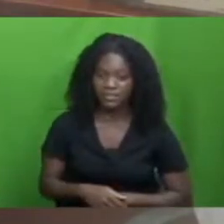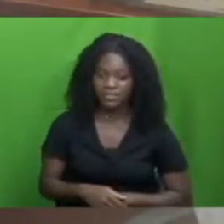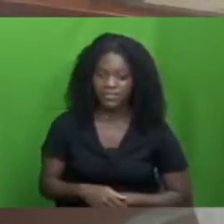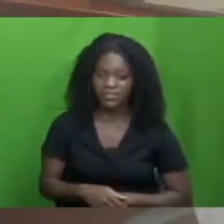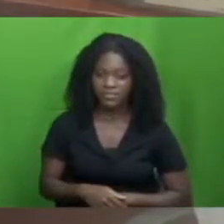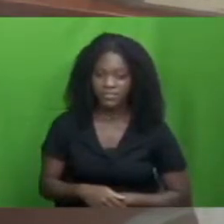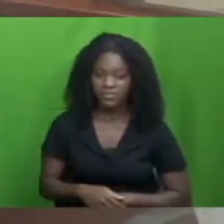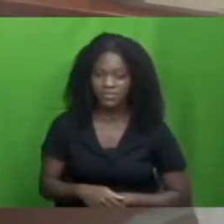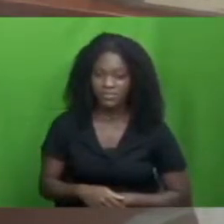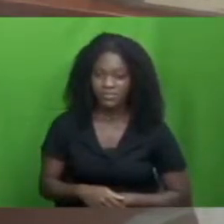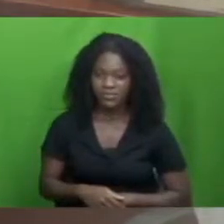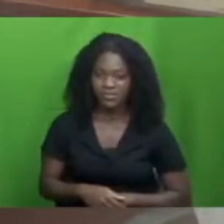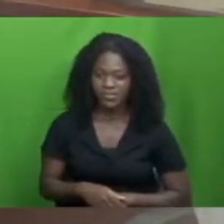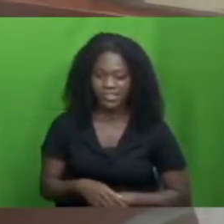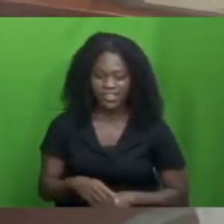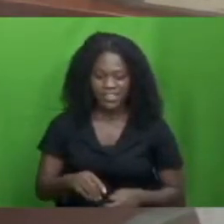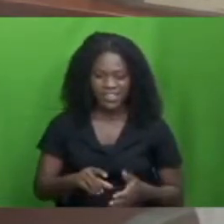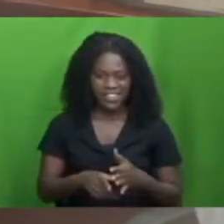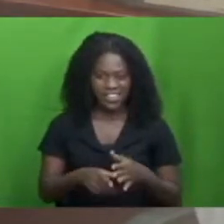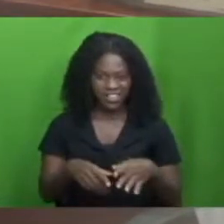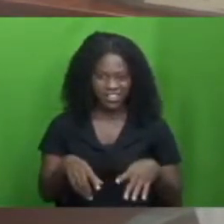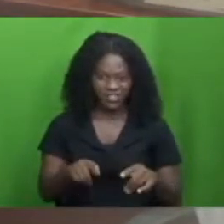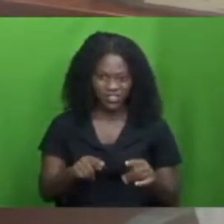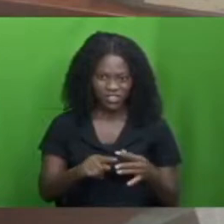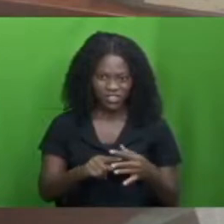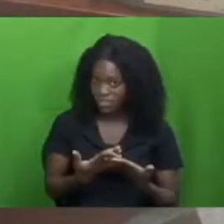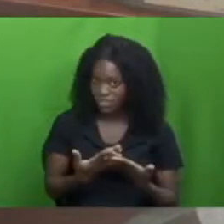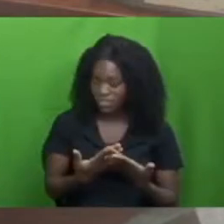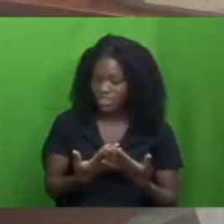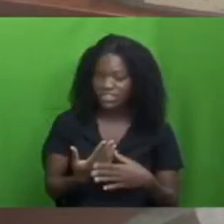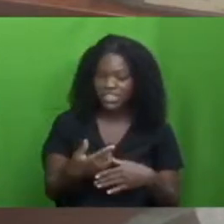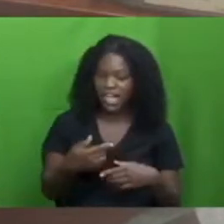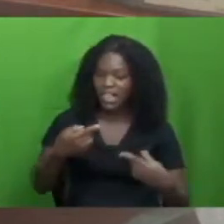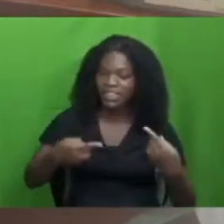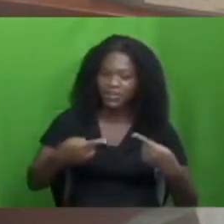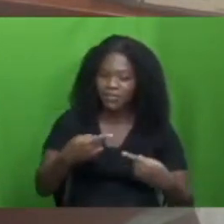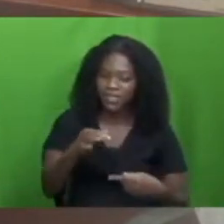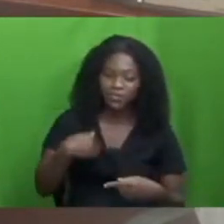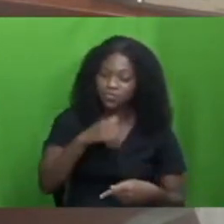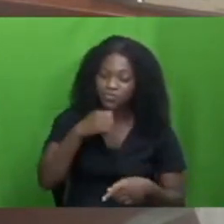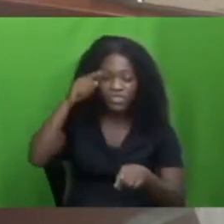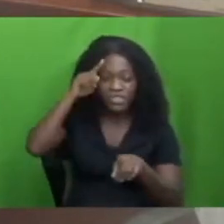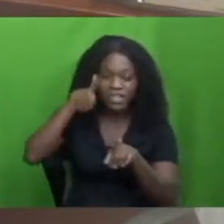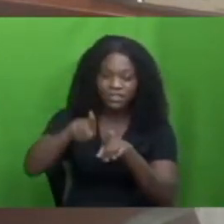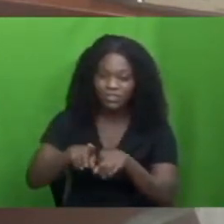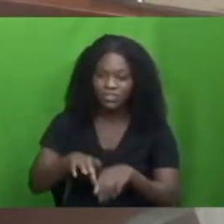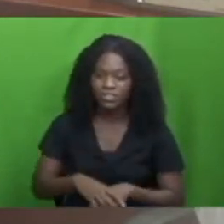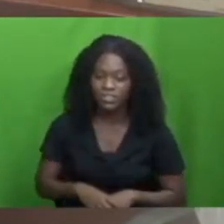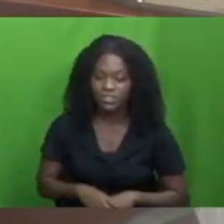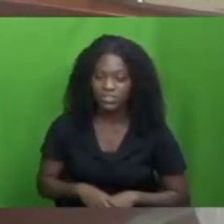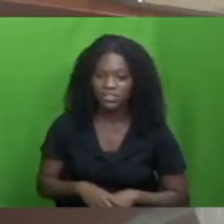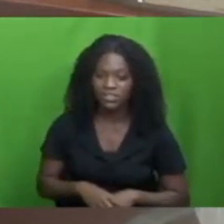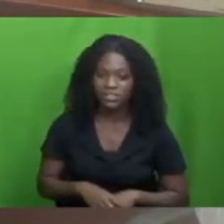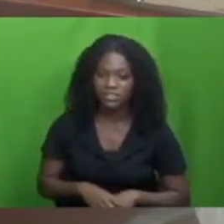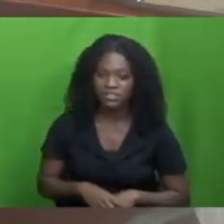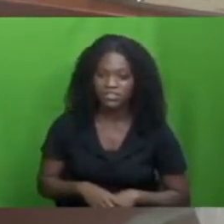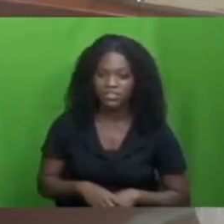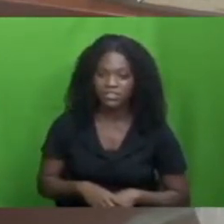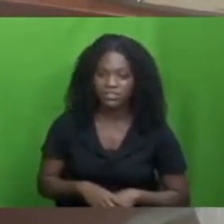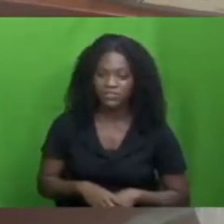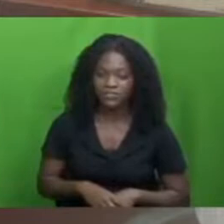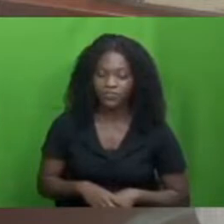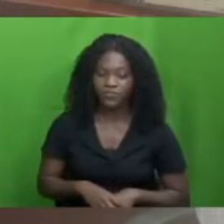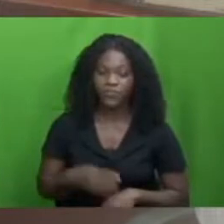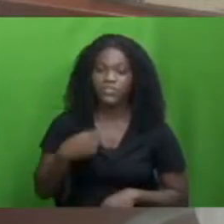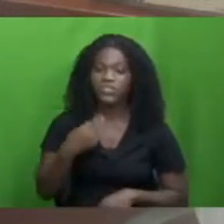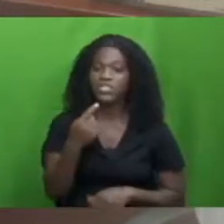statement, for at least 24 hours. For at least 24 hours. And he is trying to construct a